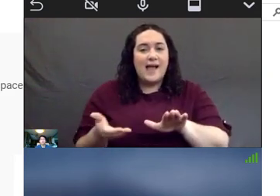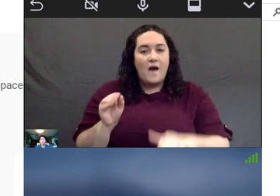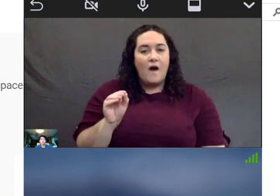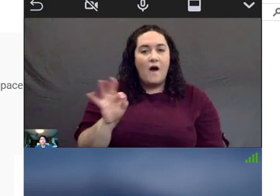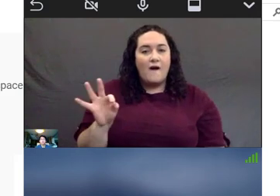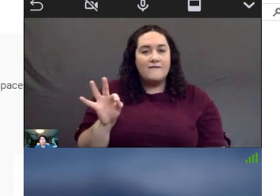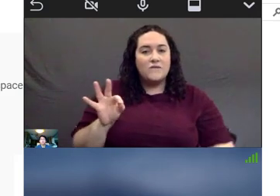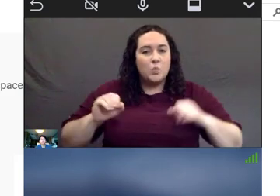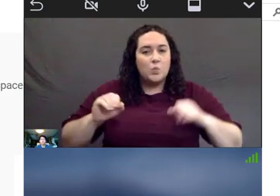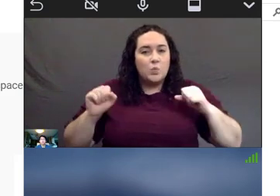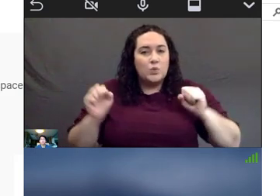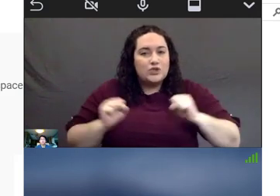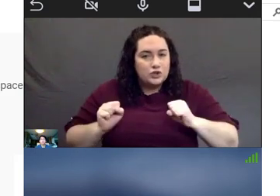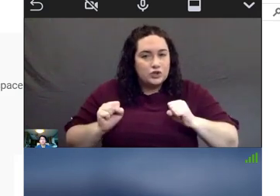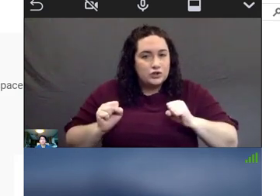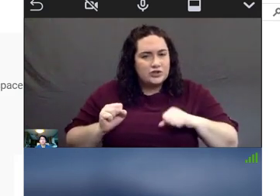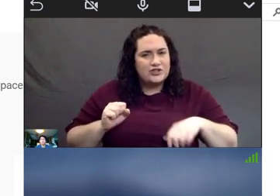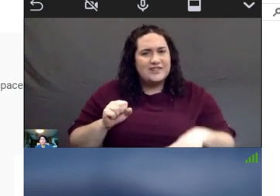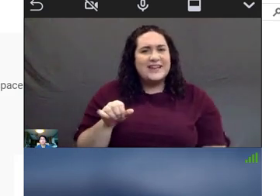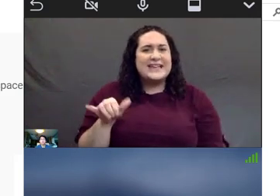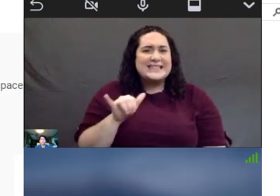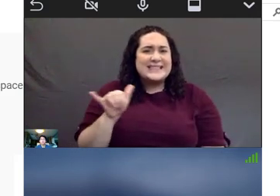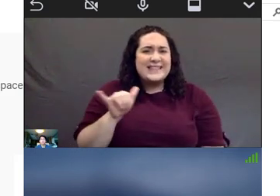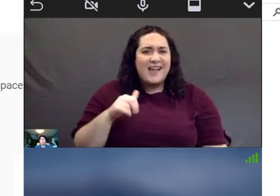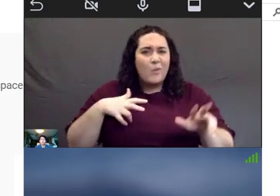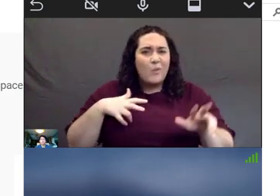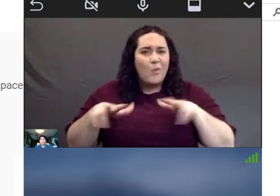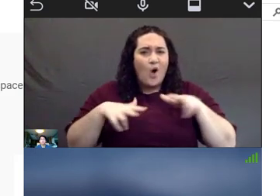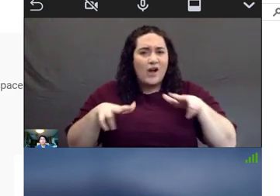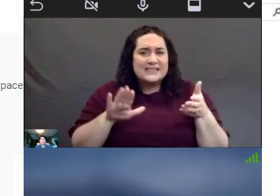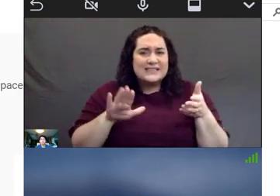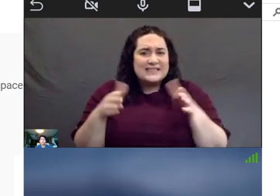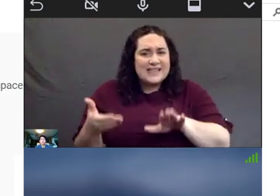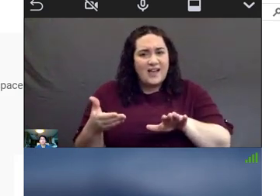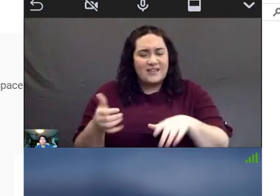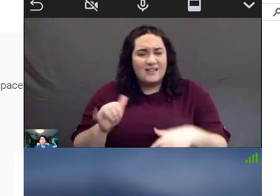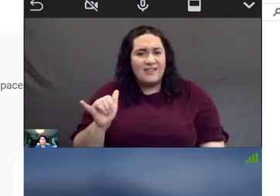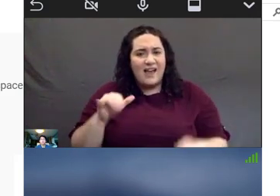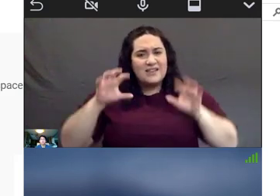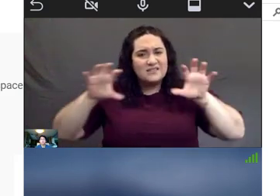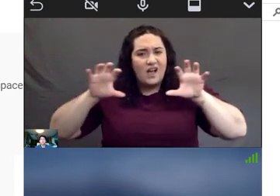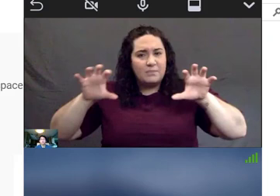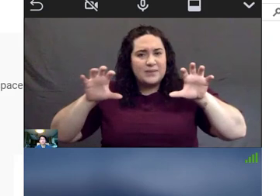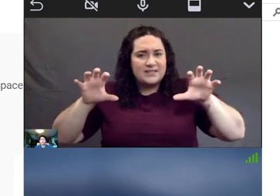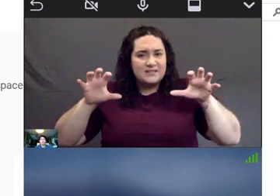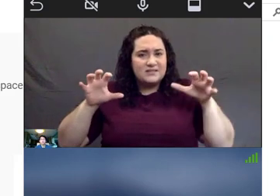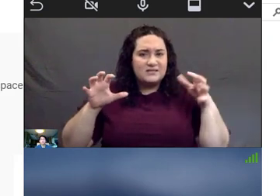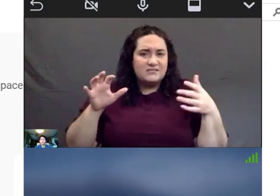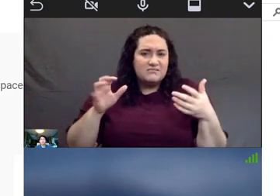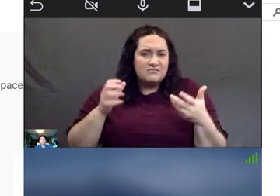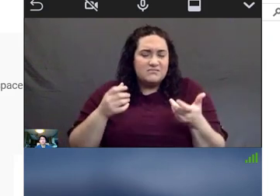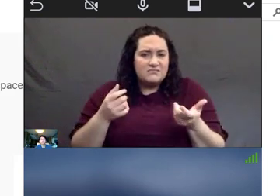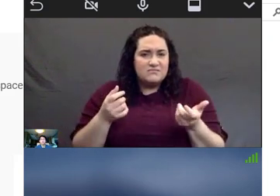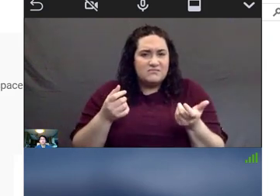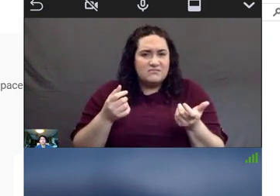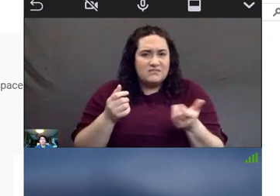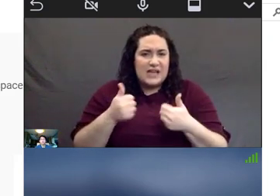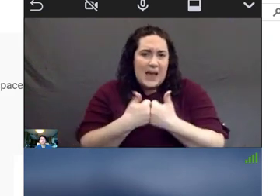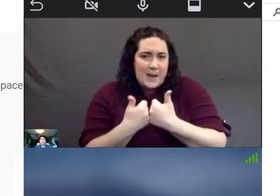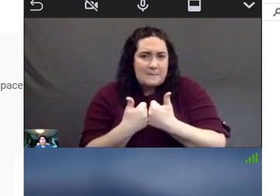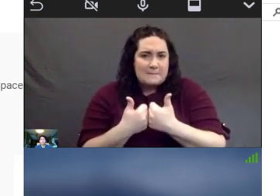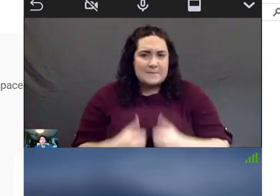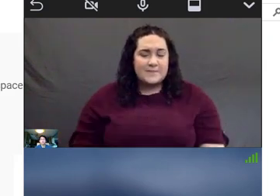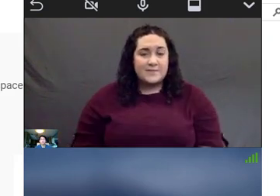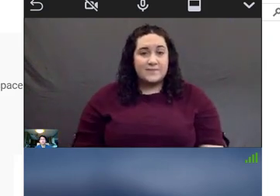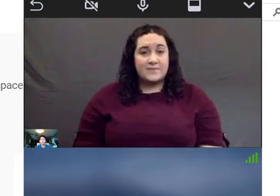You're sort of like human survivors in this zombie apocalypse. And it's kind of a cooperative game. You play together, but everybody's got